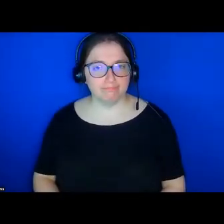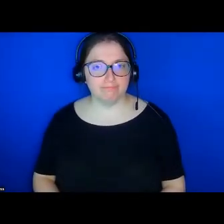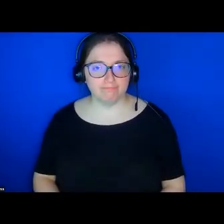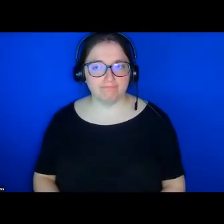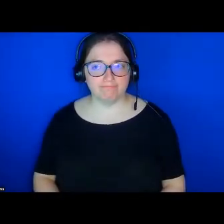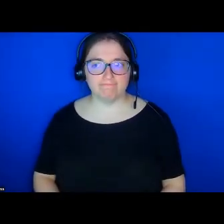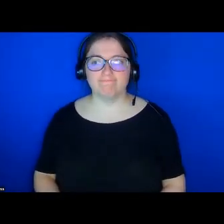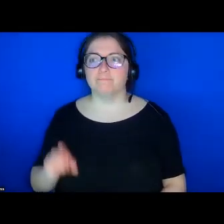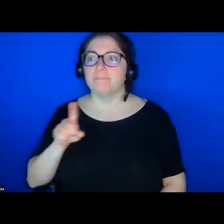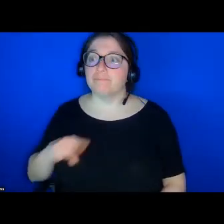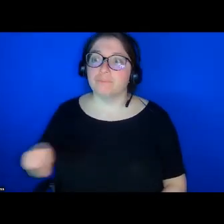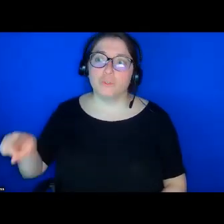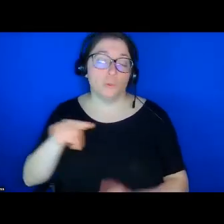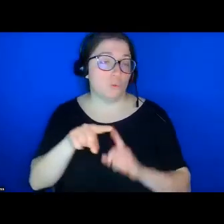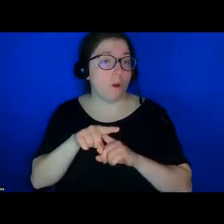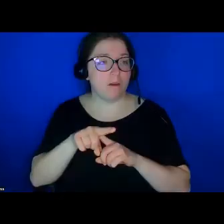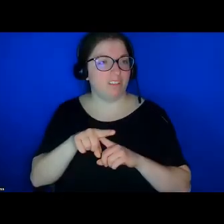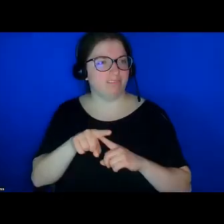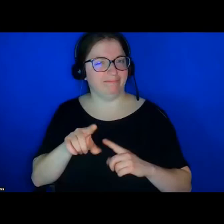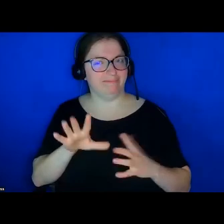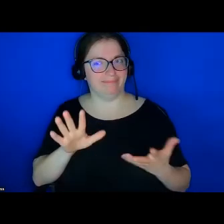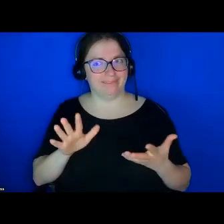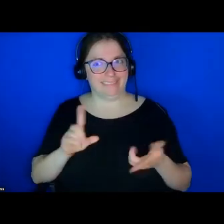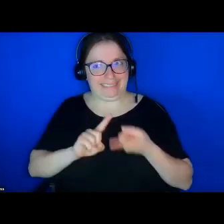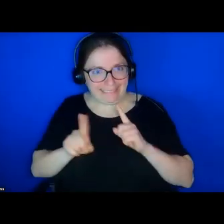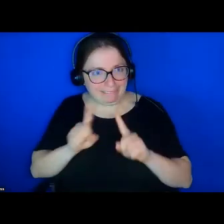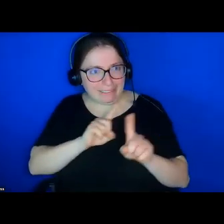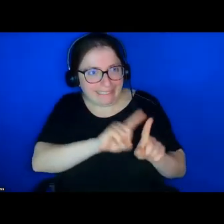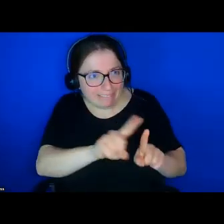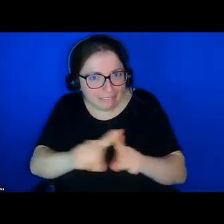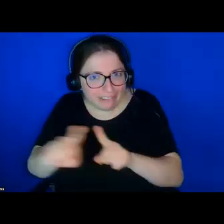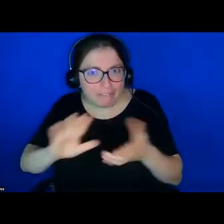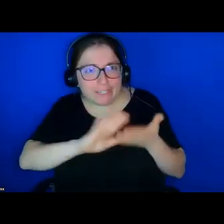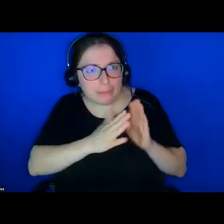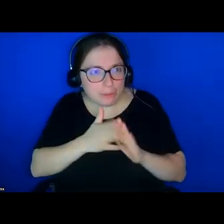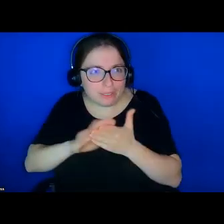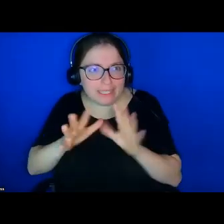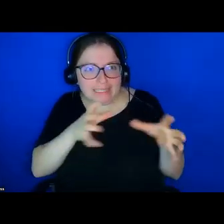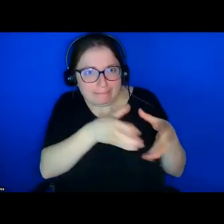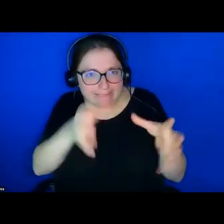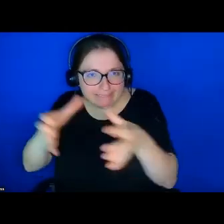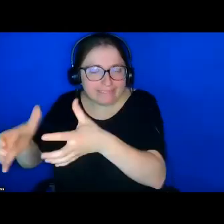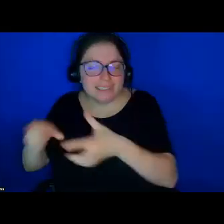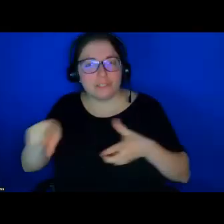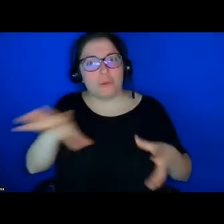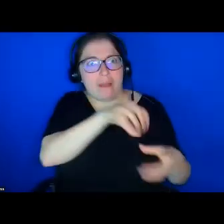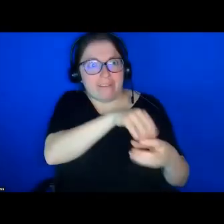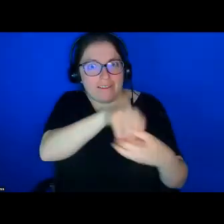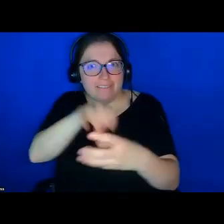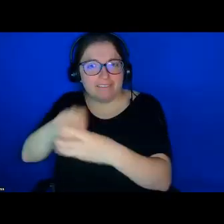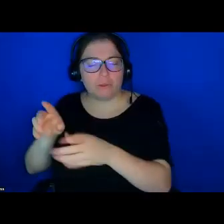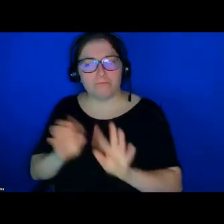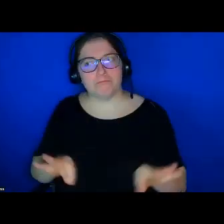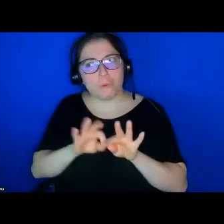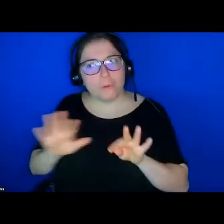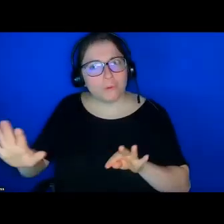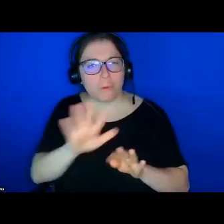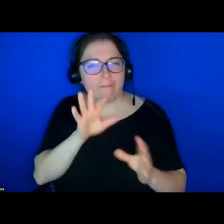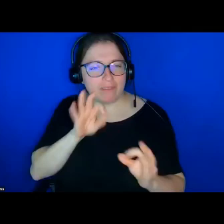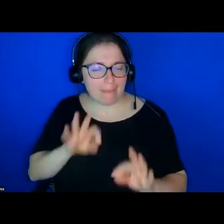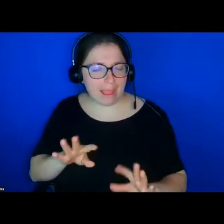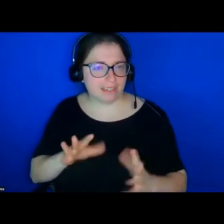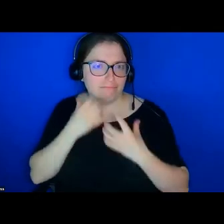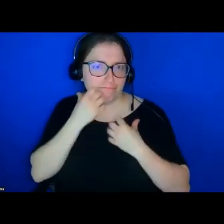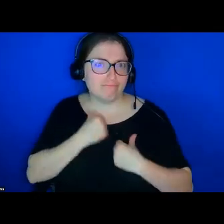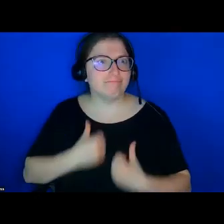all have access to different communities and so that you know will be important to get your feedback on um i just